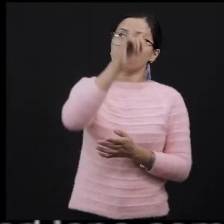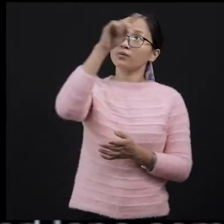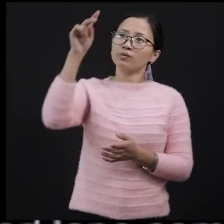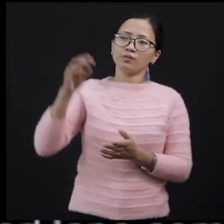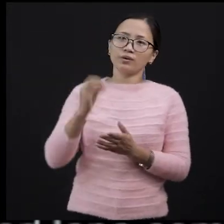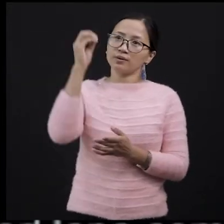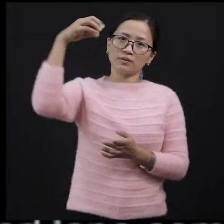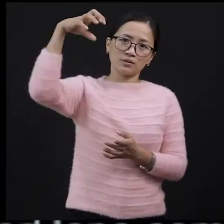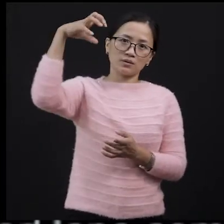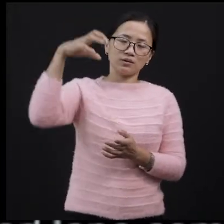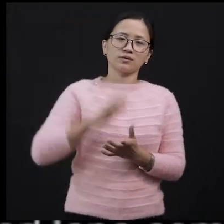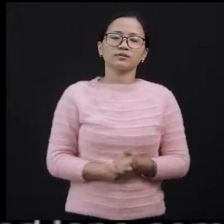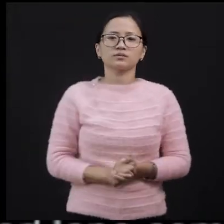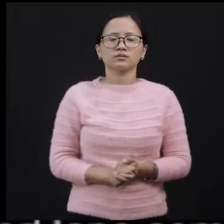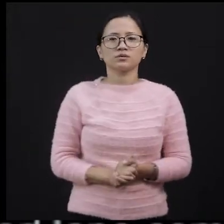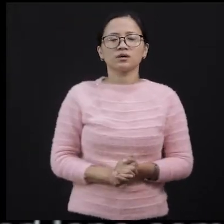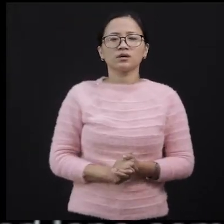when the sun set,